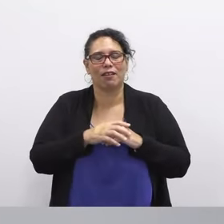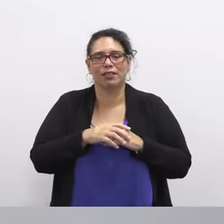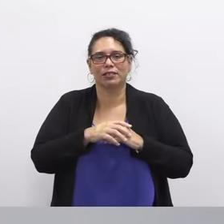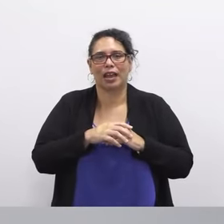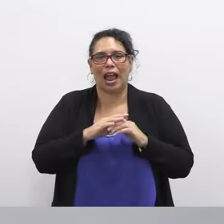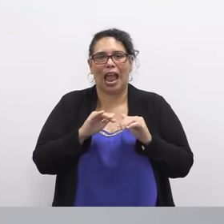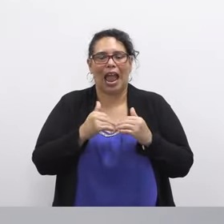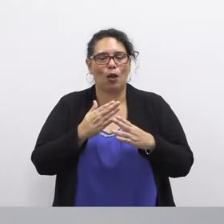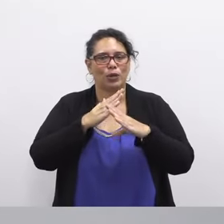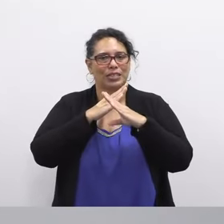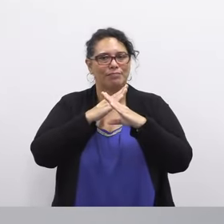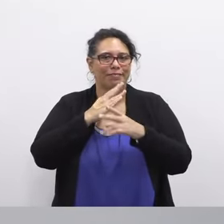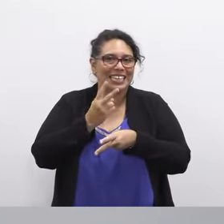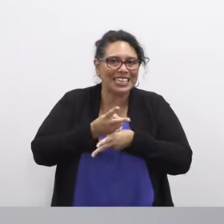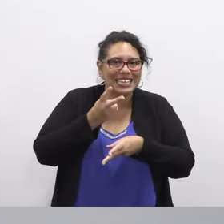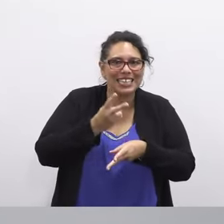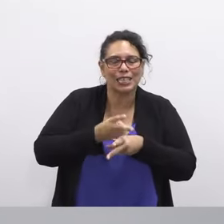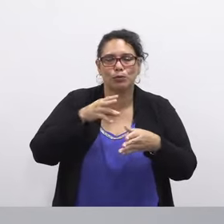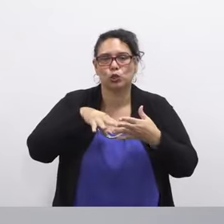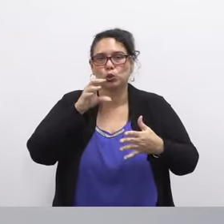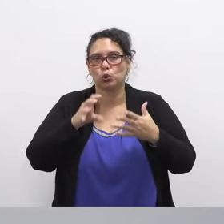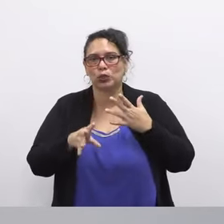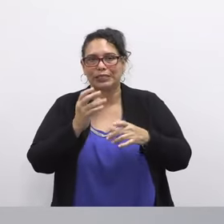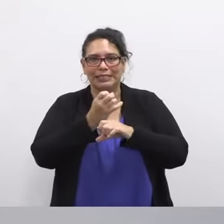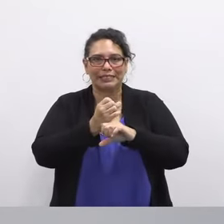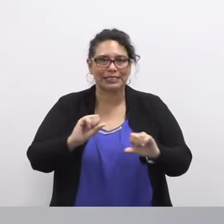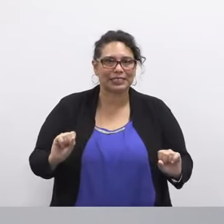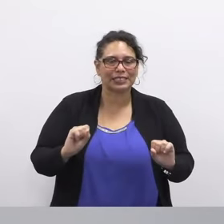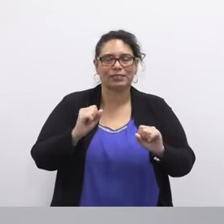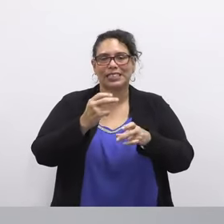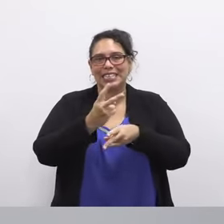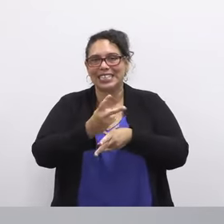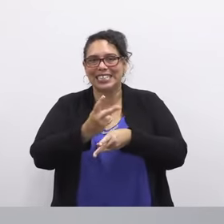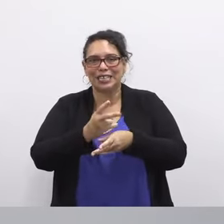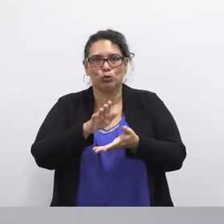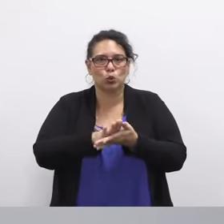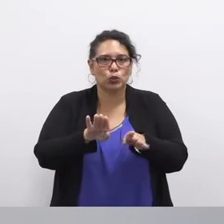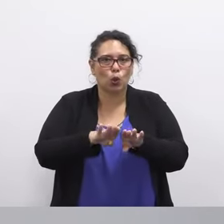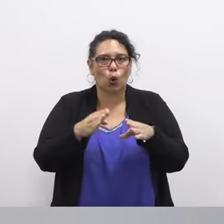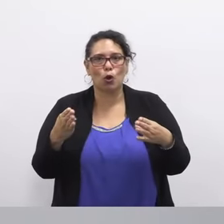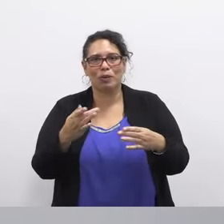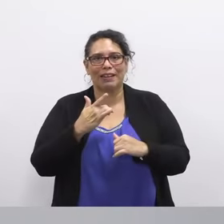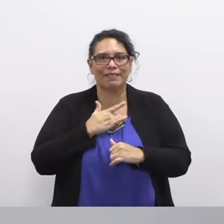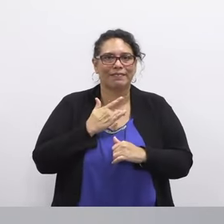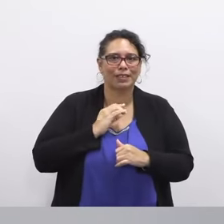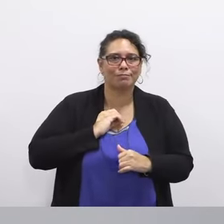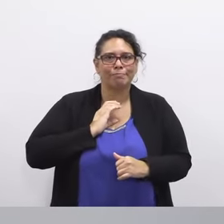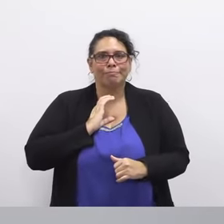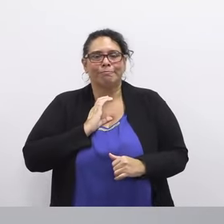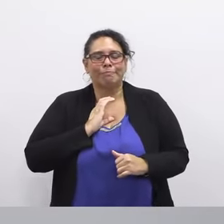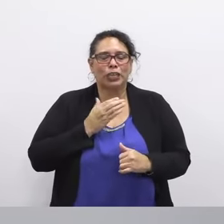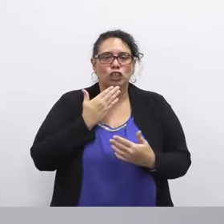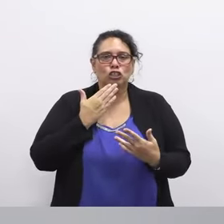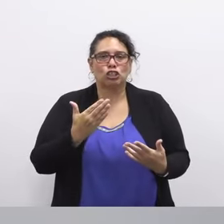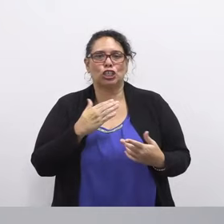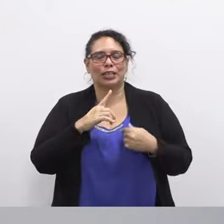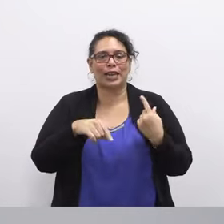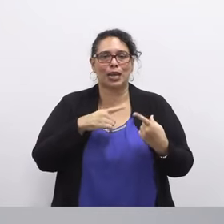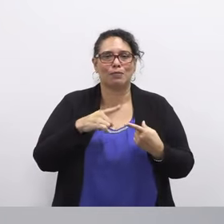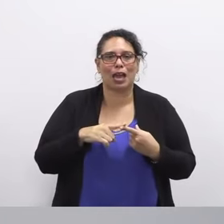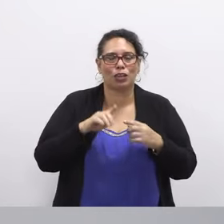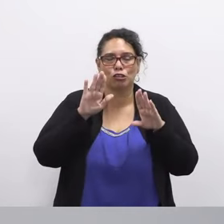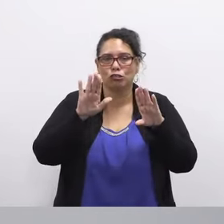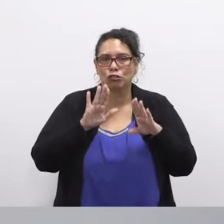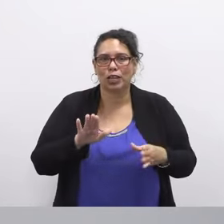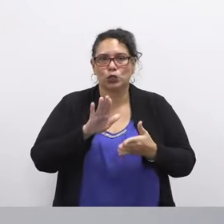how to keep our students safe, how to keep our schools open, how to make people feel good about this great school district and all the work that